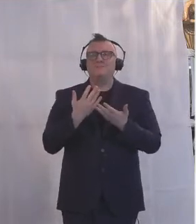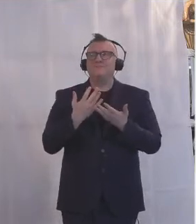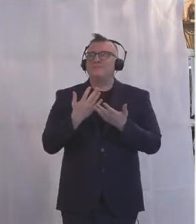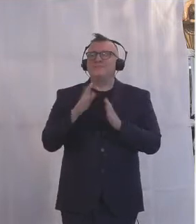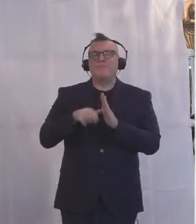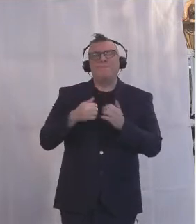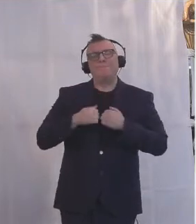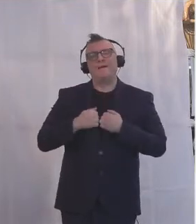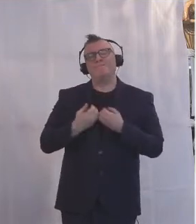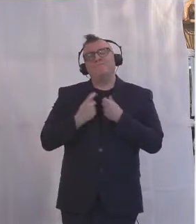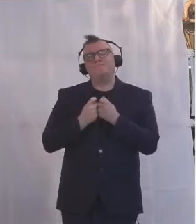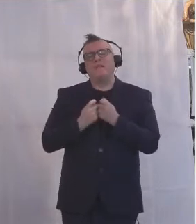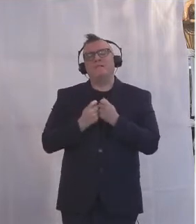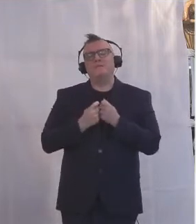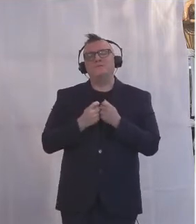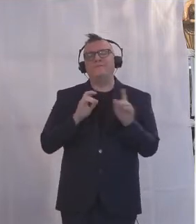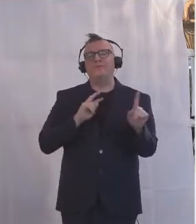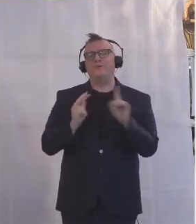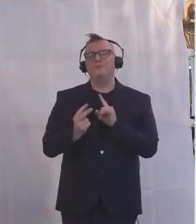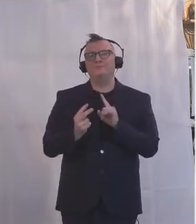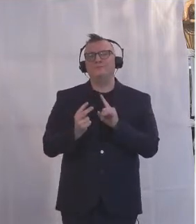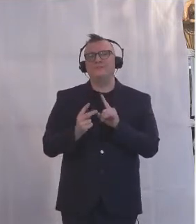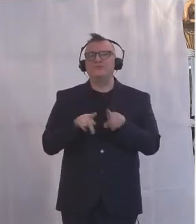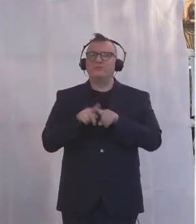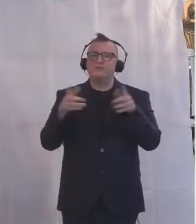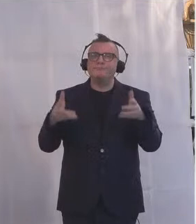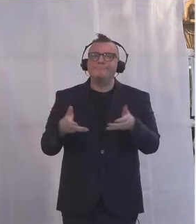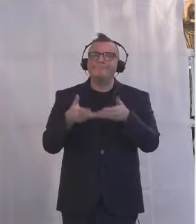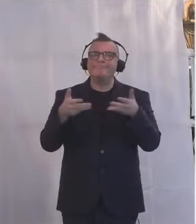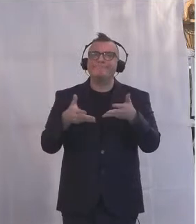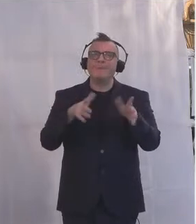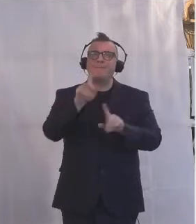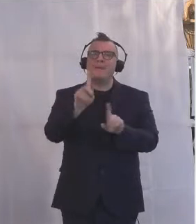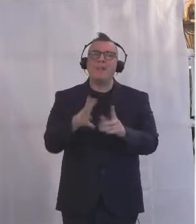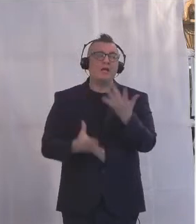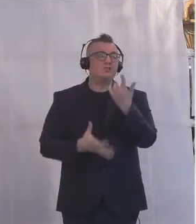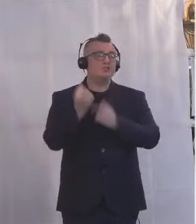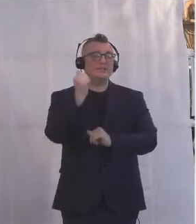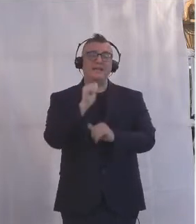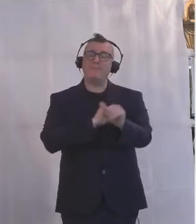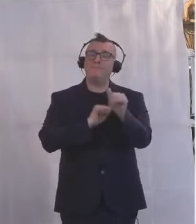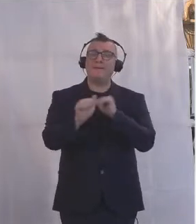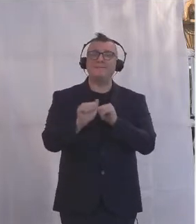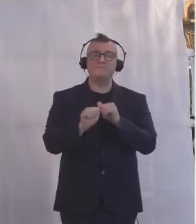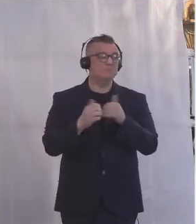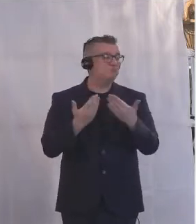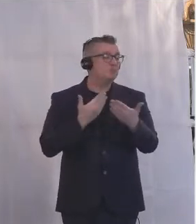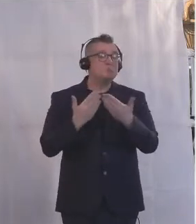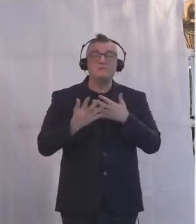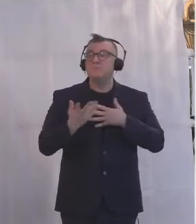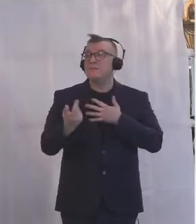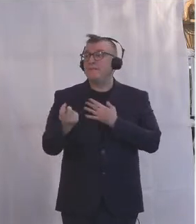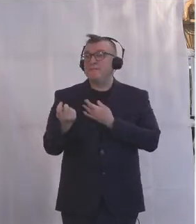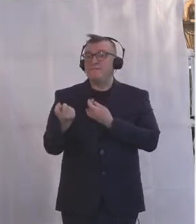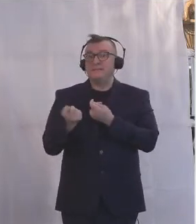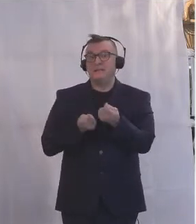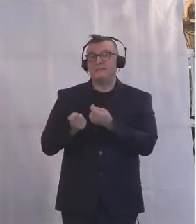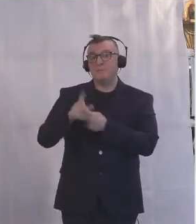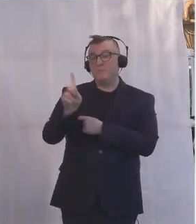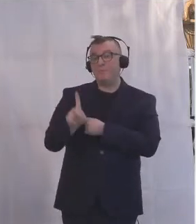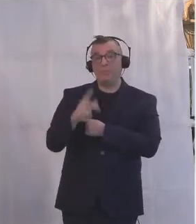really helping people be the very best they can be. And that's whether it's the facilitators that work for us with the